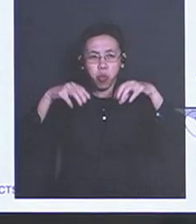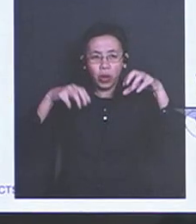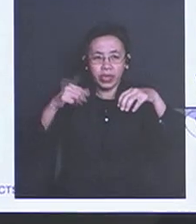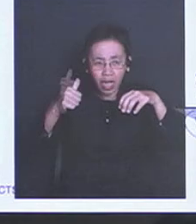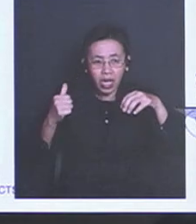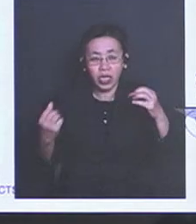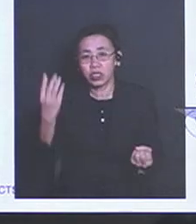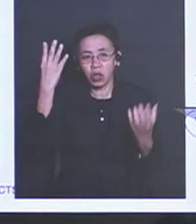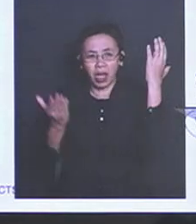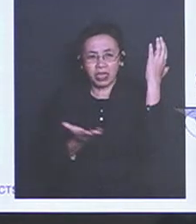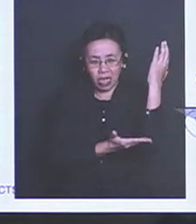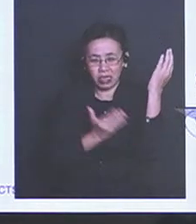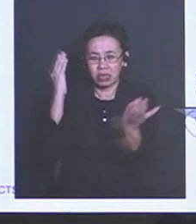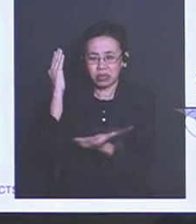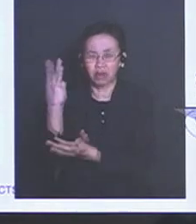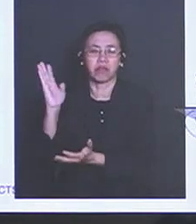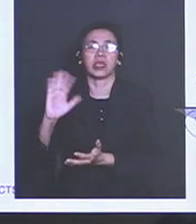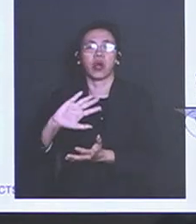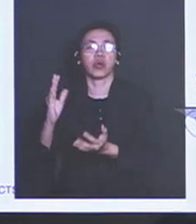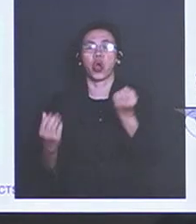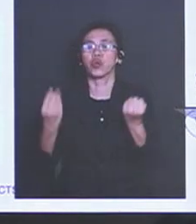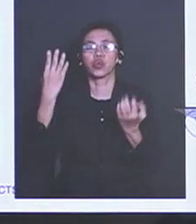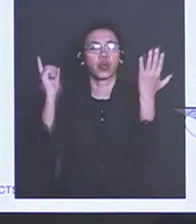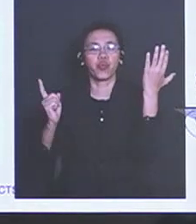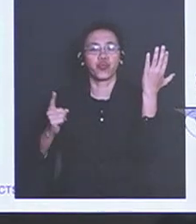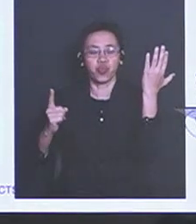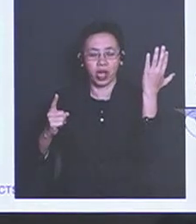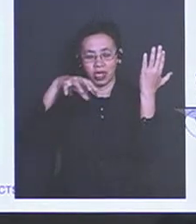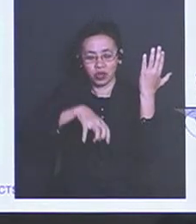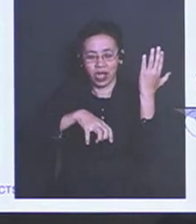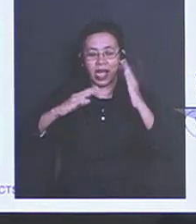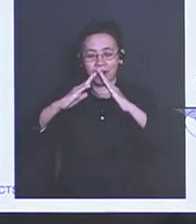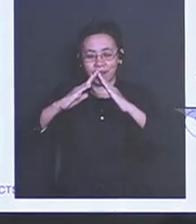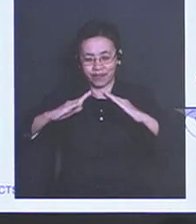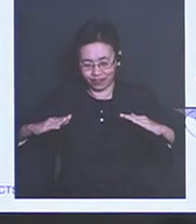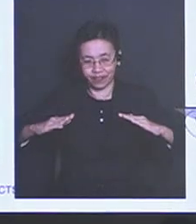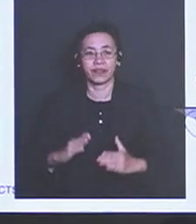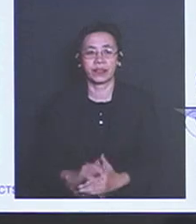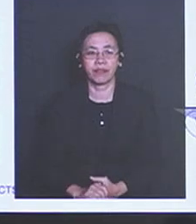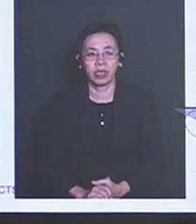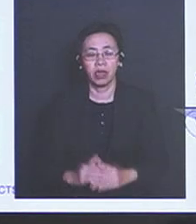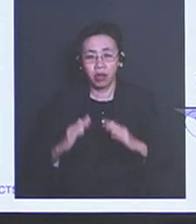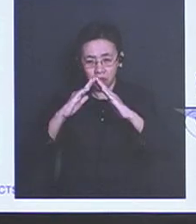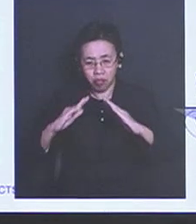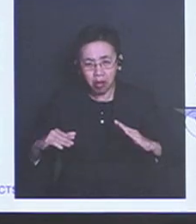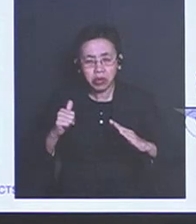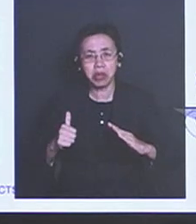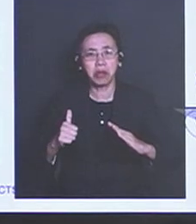And at the same time, the roof form creates a suitable structural rigidity to withstand the force of an